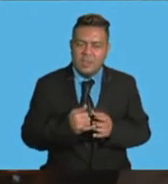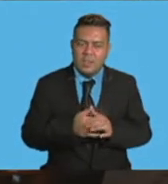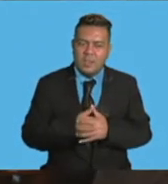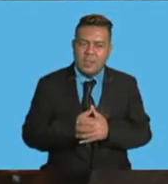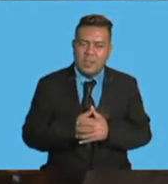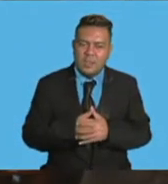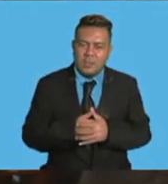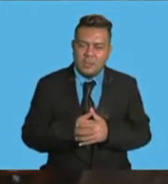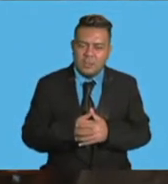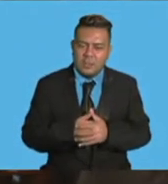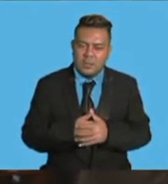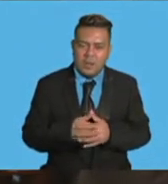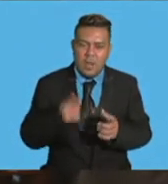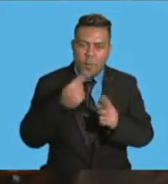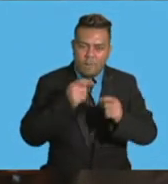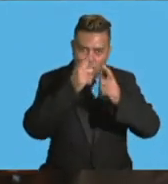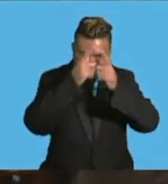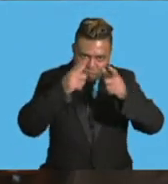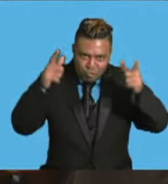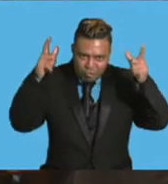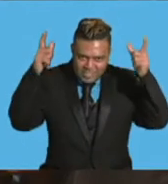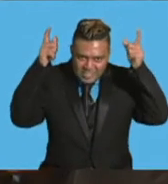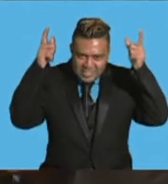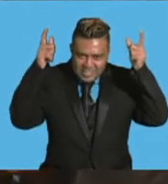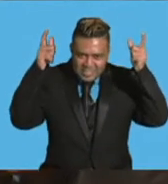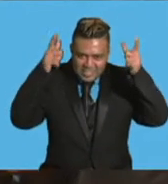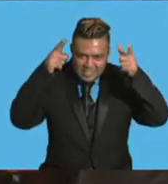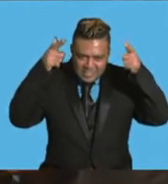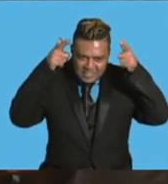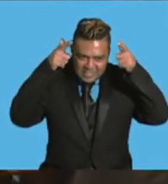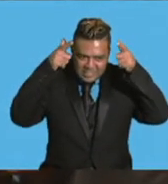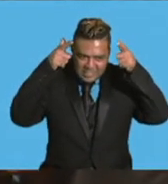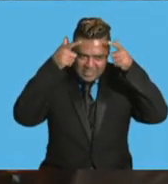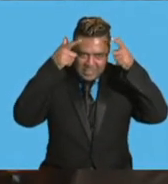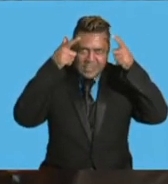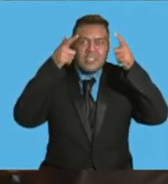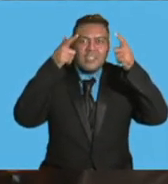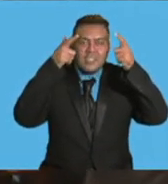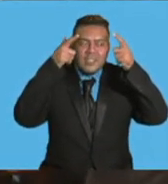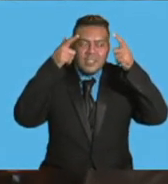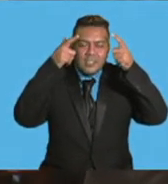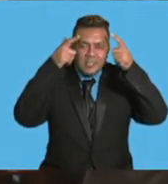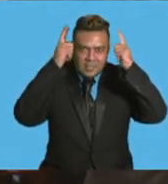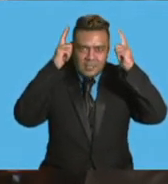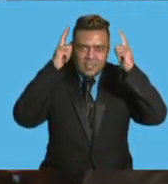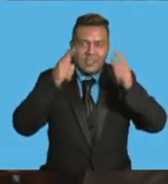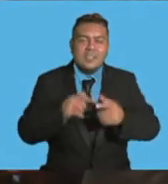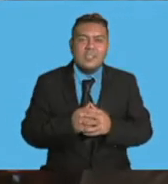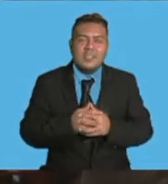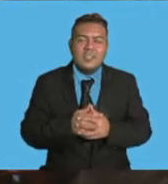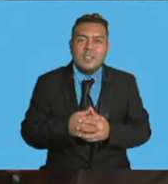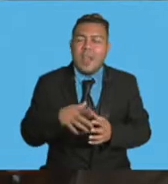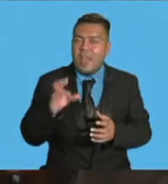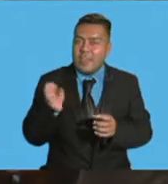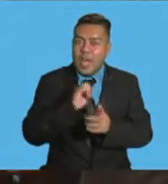Few challenges, Honorable Speaker, sir. Again, Fiji is a hub, so the economic